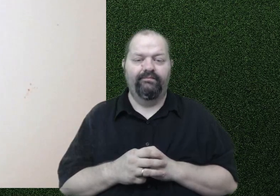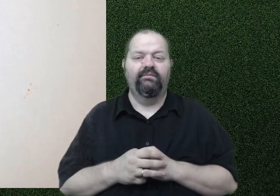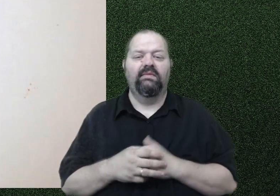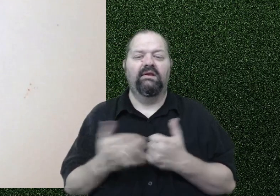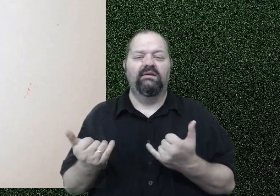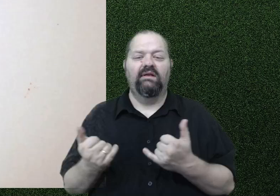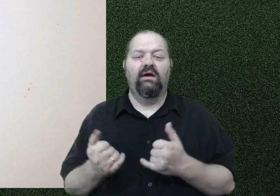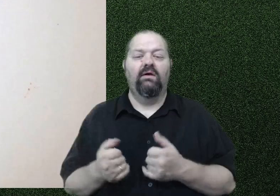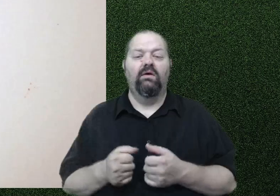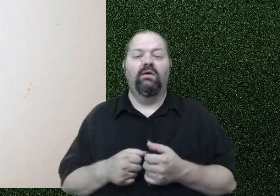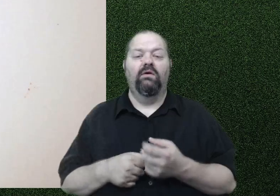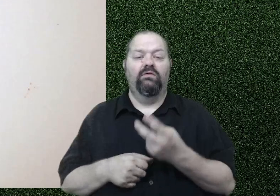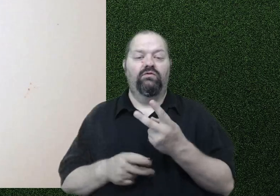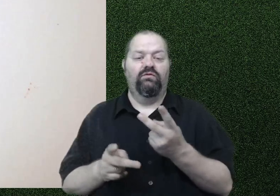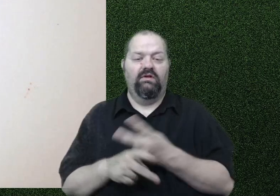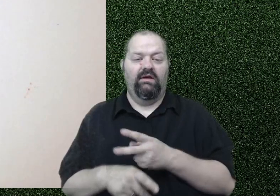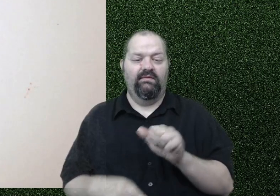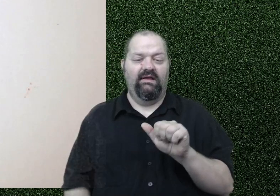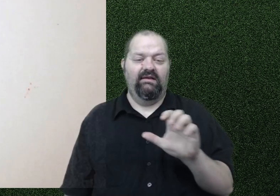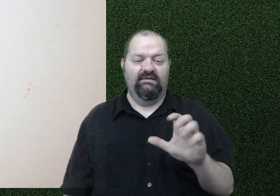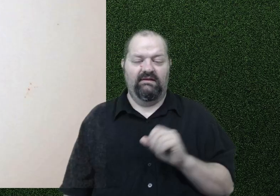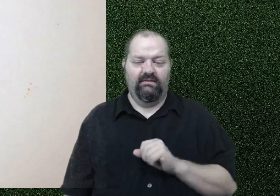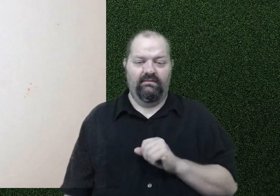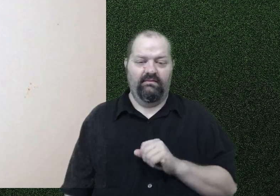what 2 times AC is.